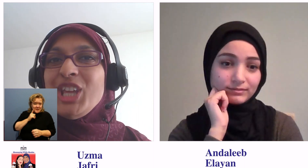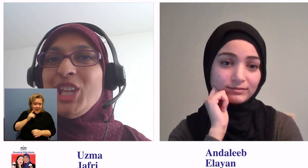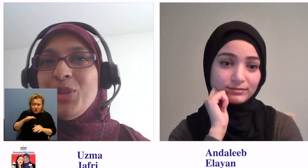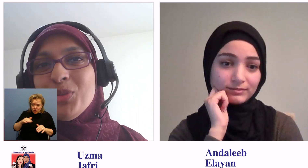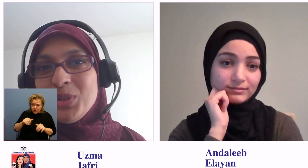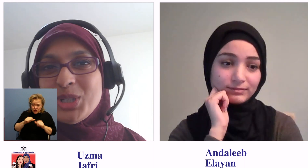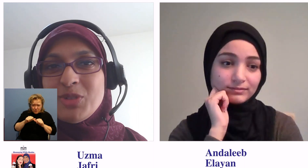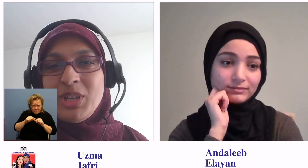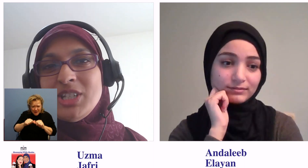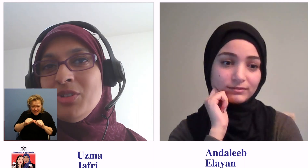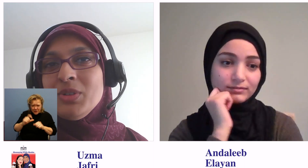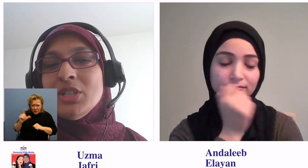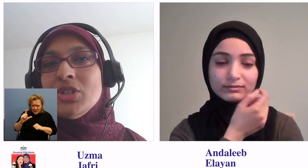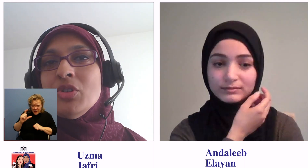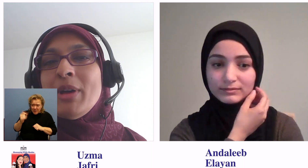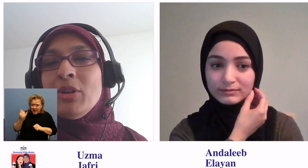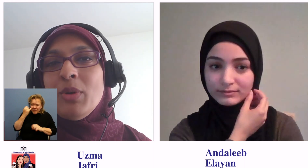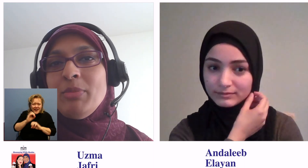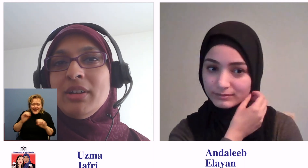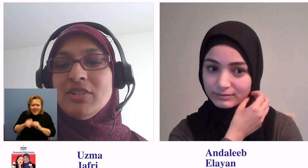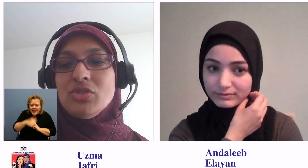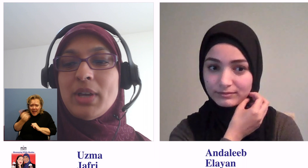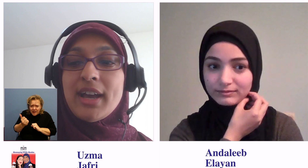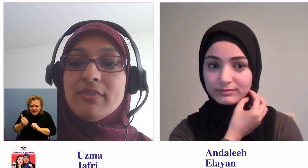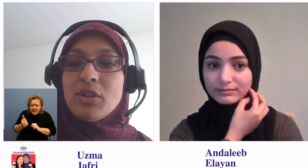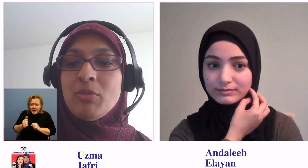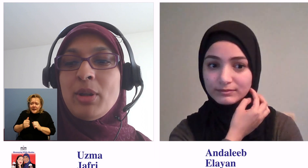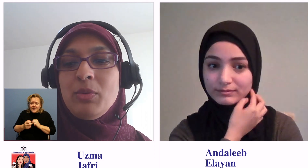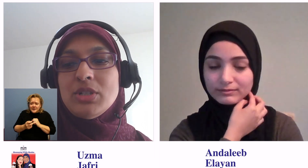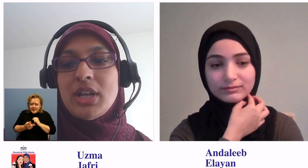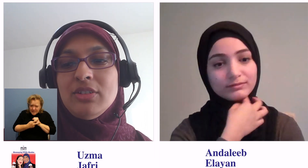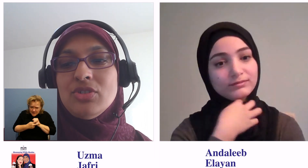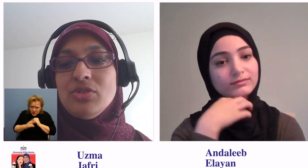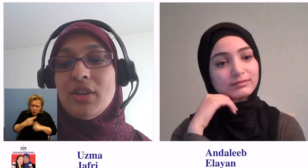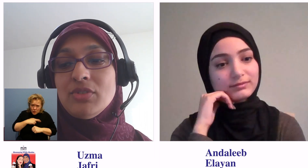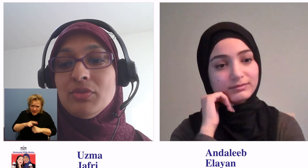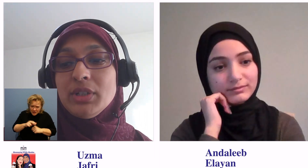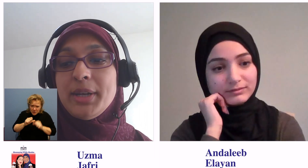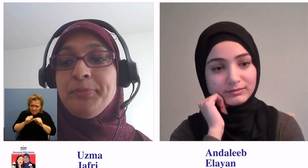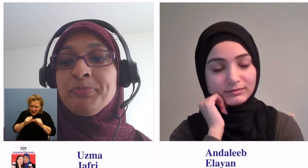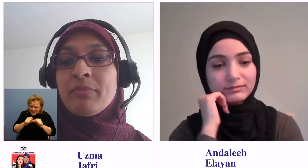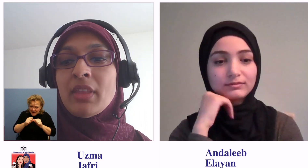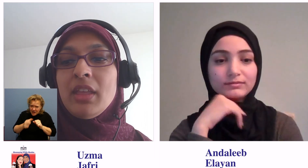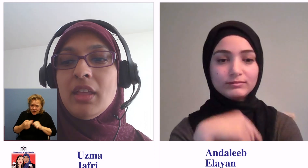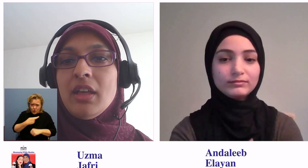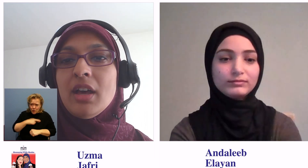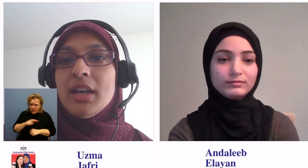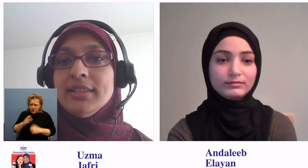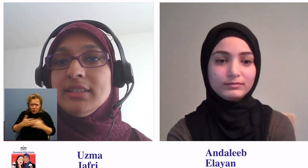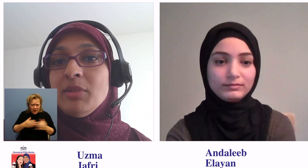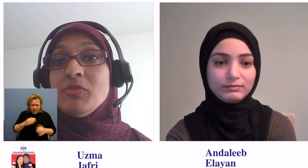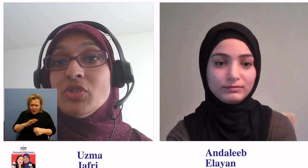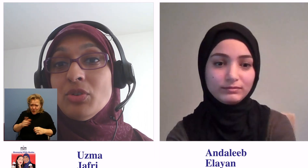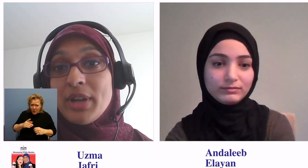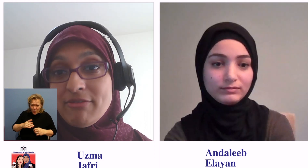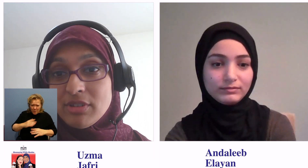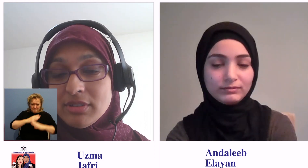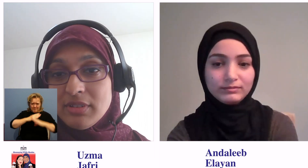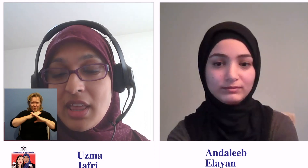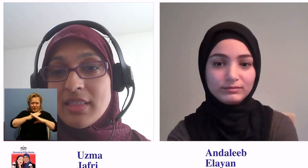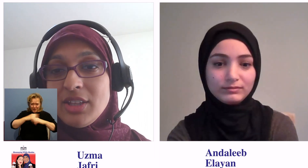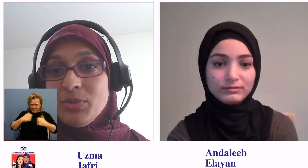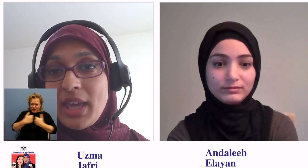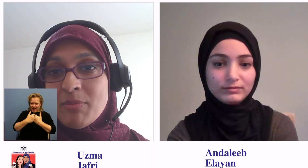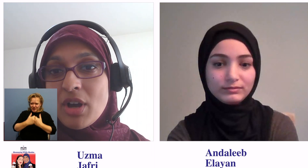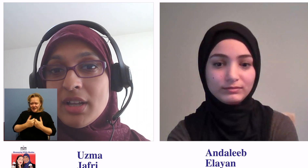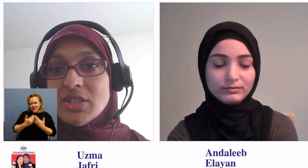else. Keep your religion, maintain your religion, no matter what barriers you have and no matter what challenges you have to overcome. Andalipa, I'm so grateful